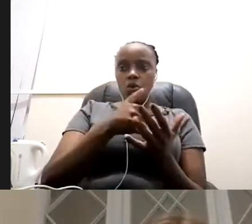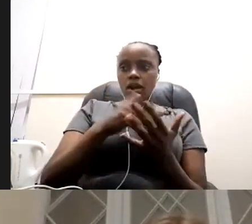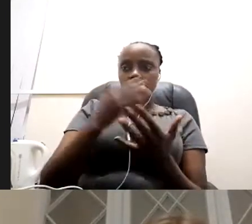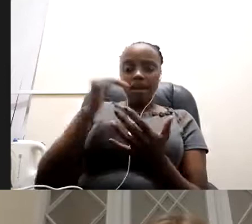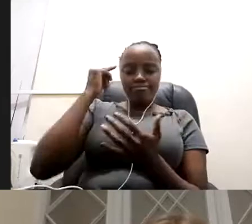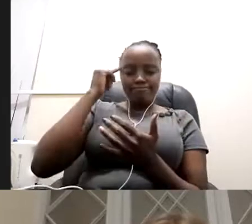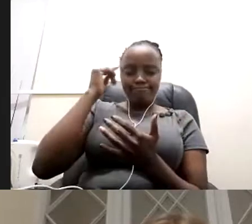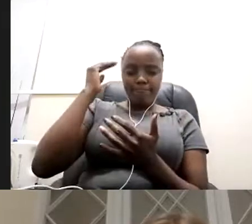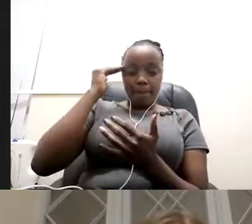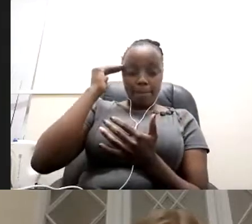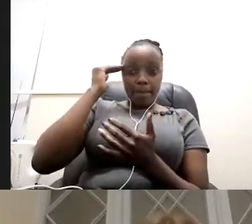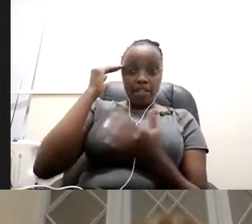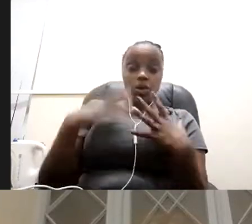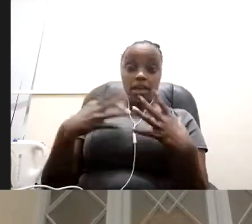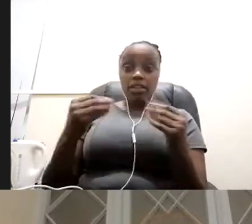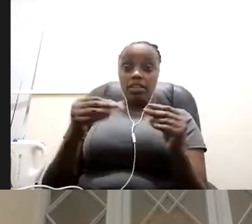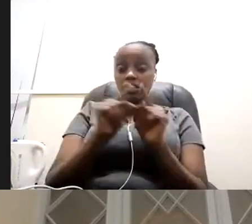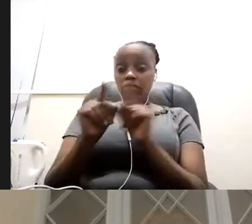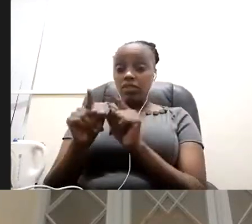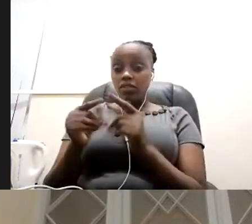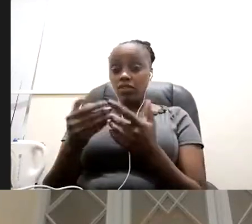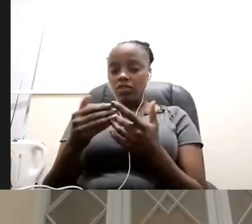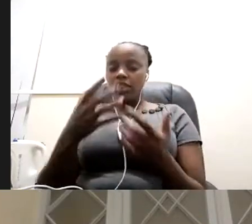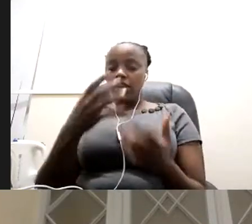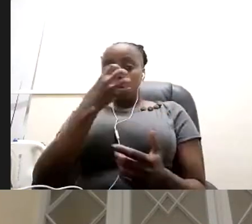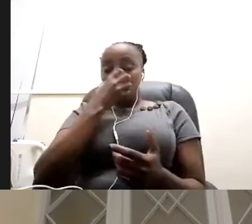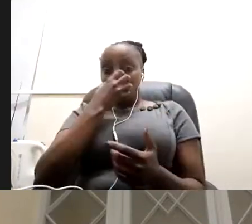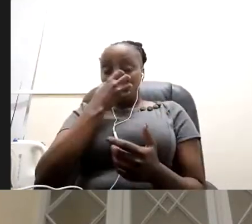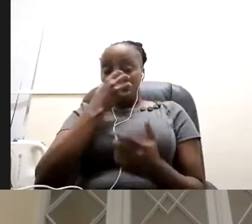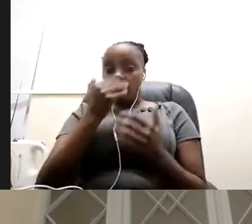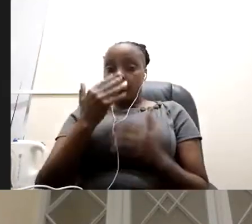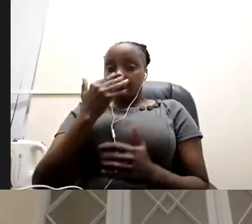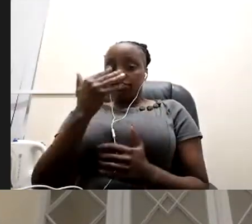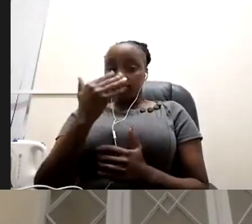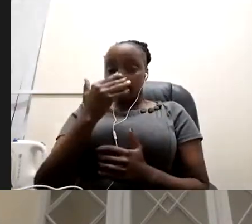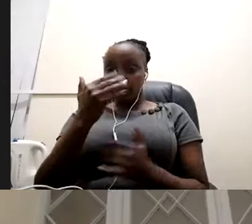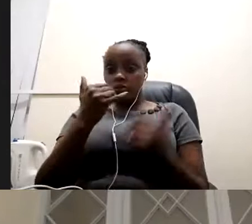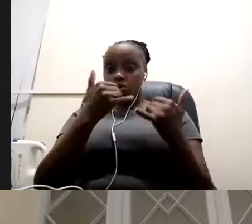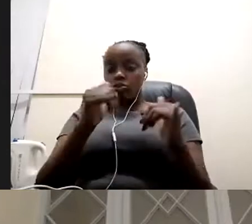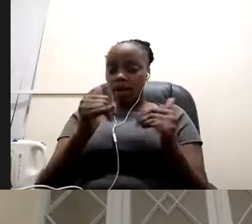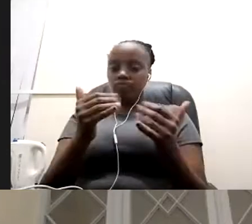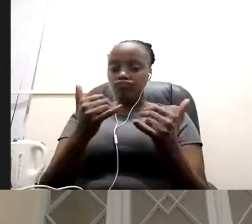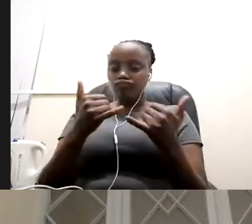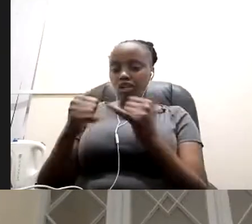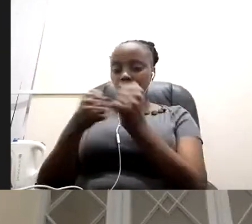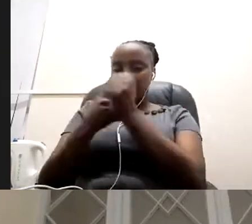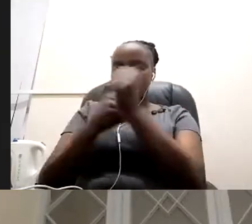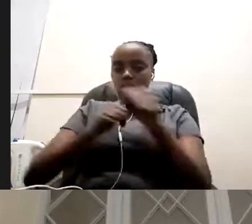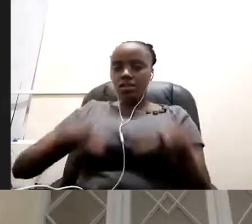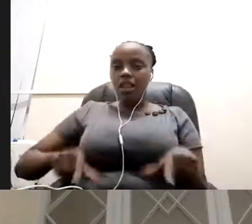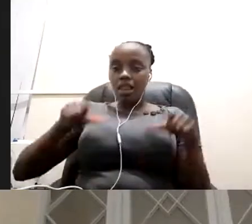including mechanical respirators to maintain the life. In this